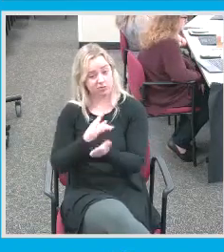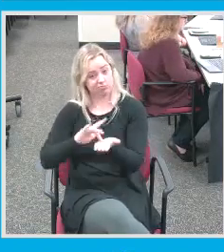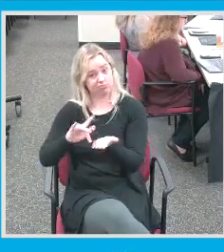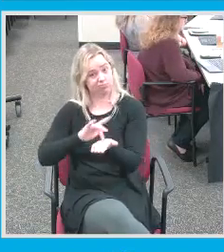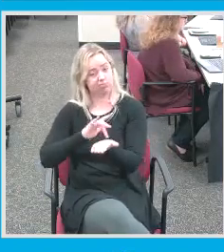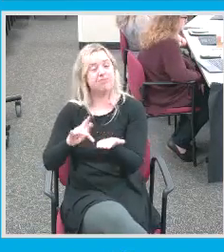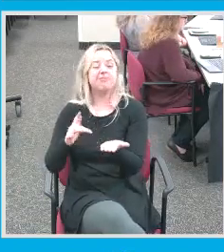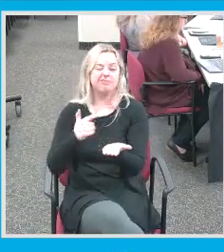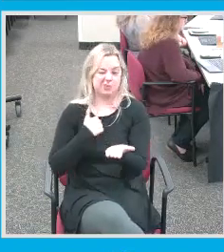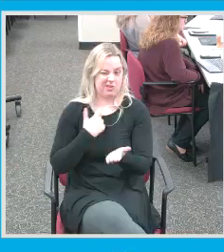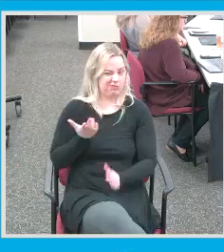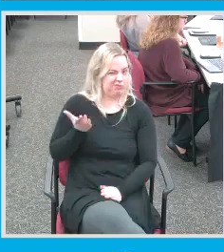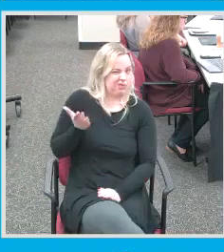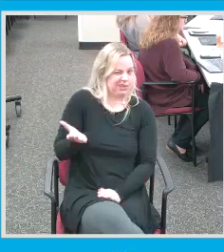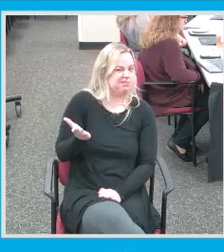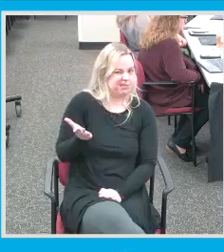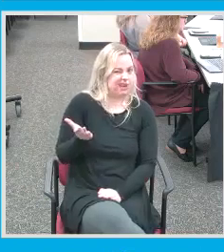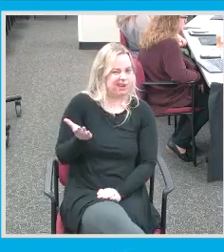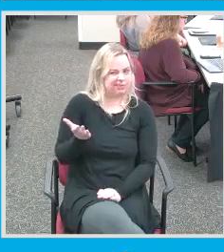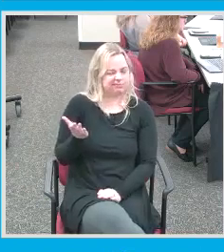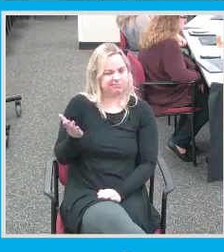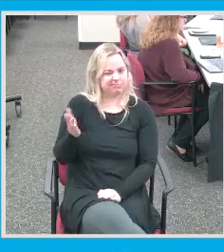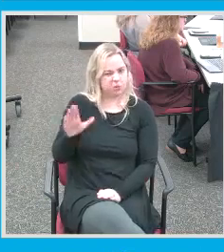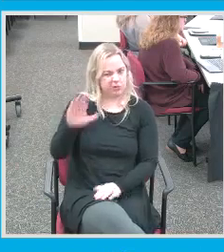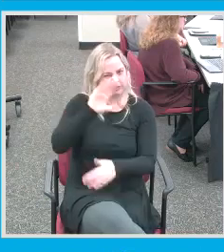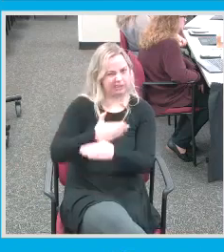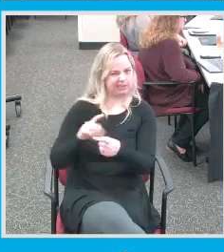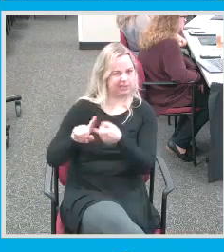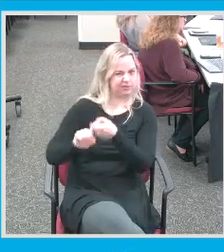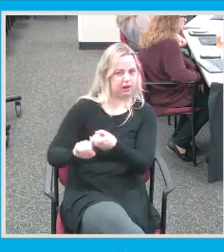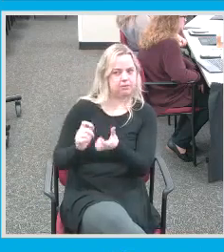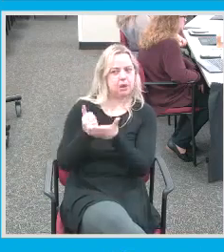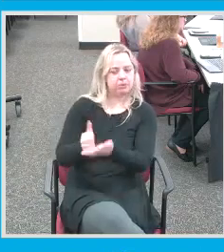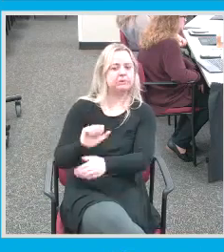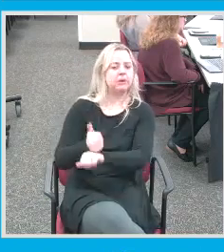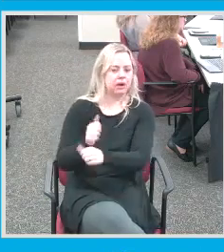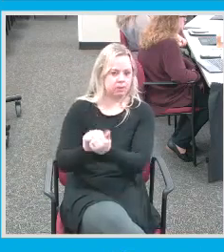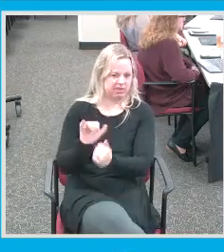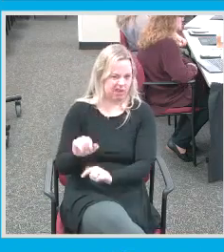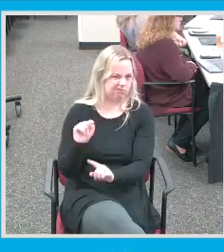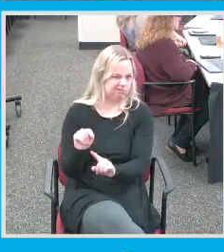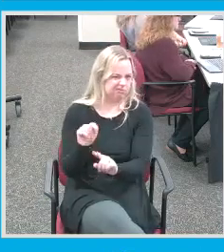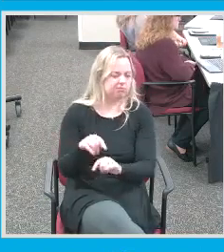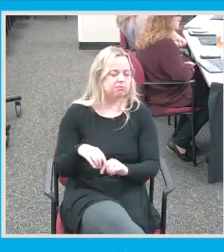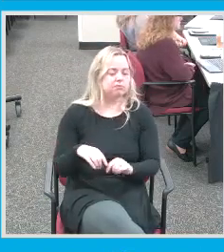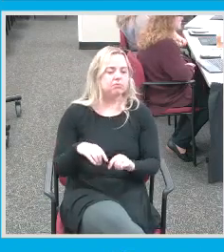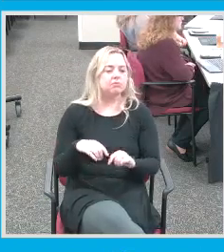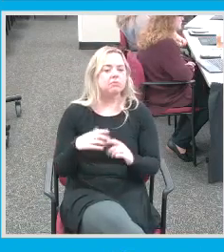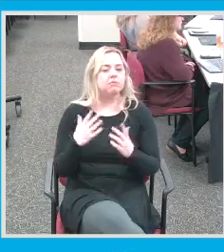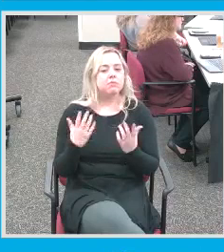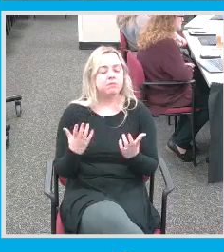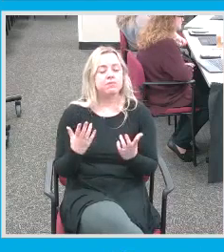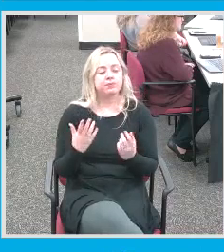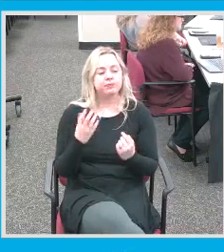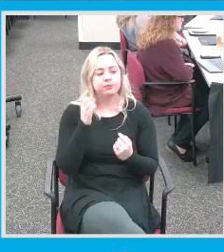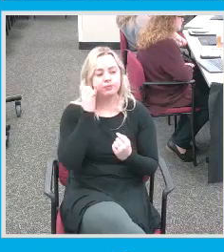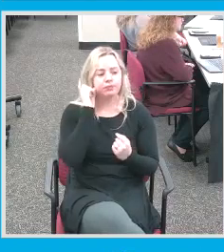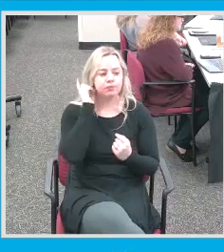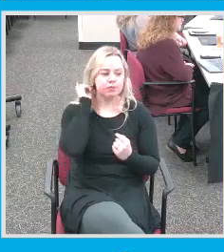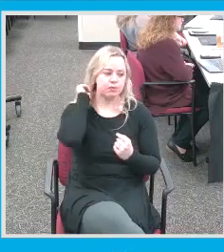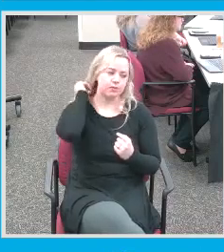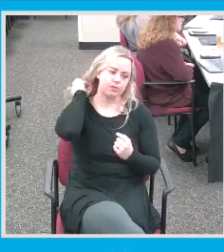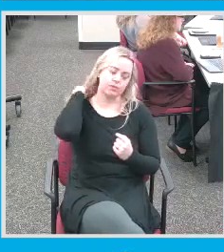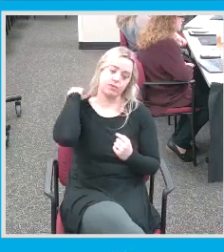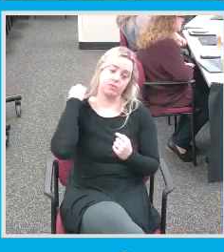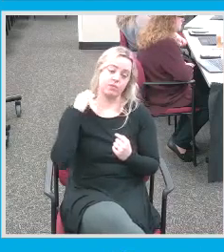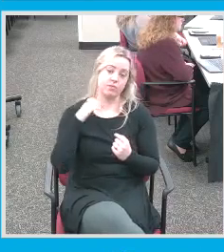definitely recommend getting them set up with that as a starting place. And then they are, you know,